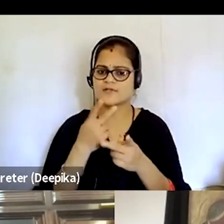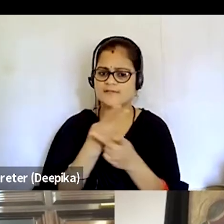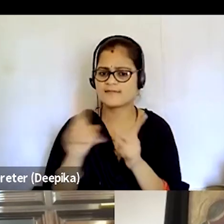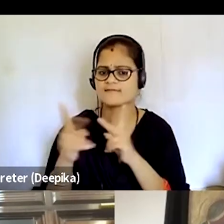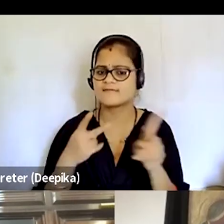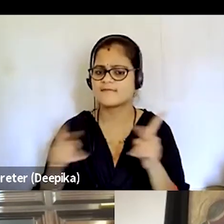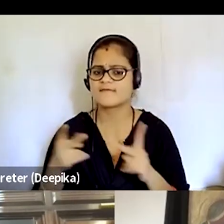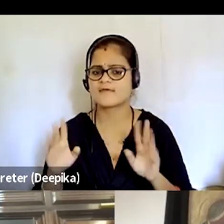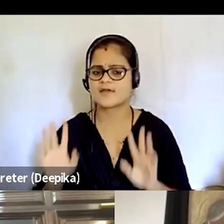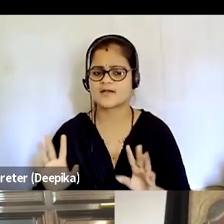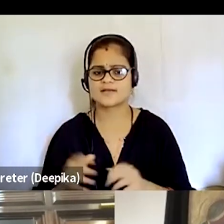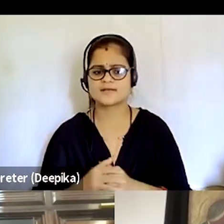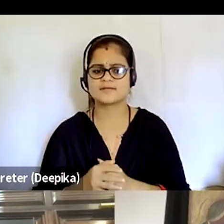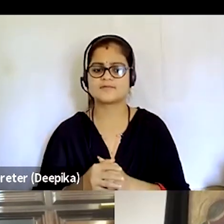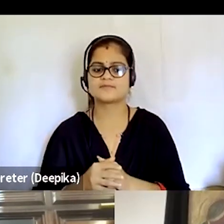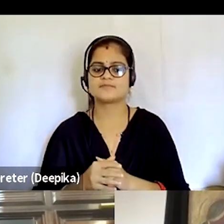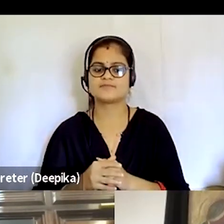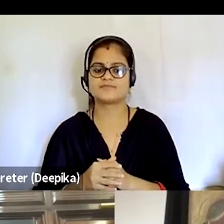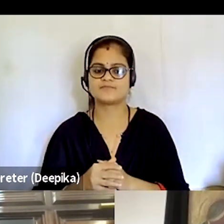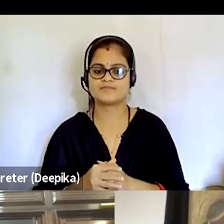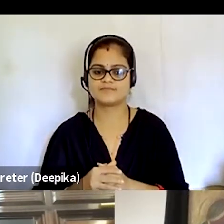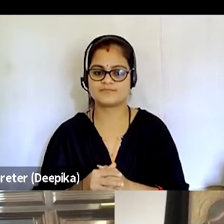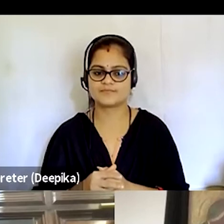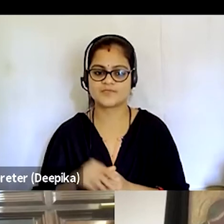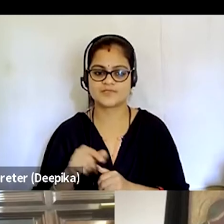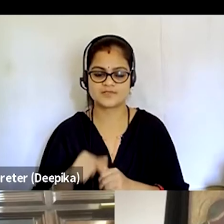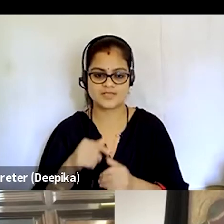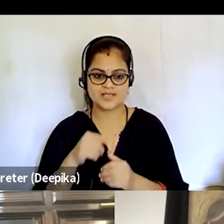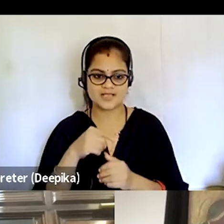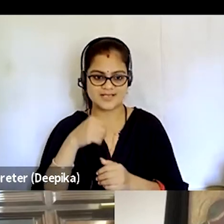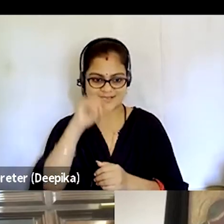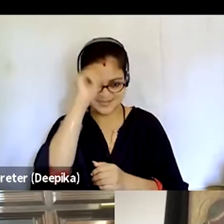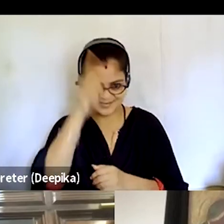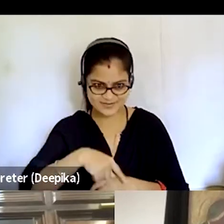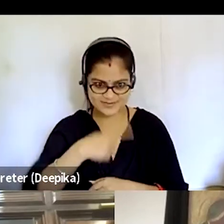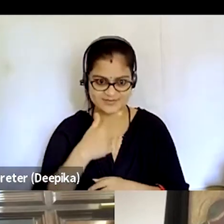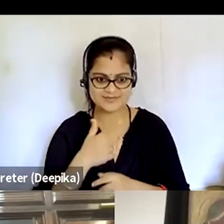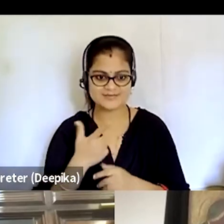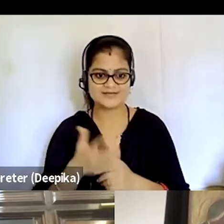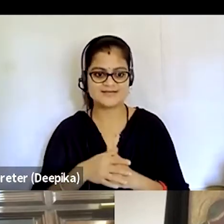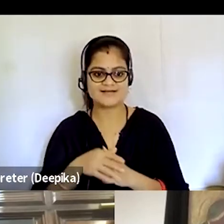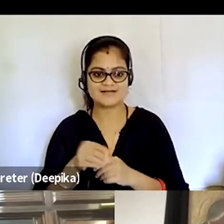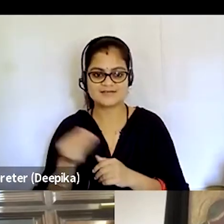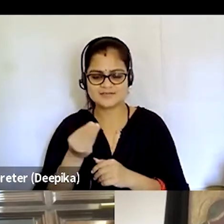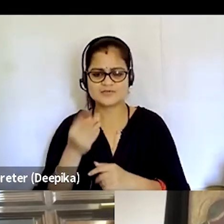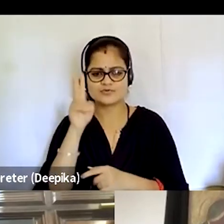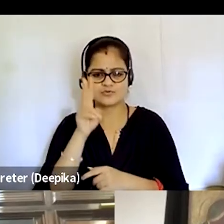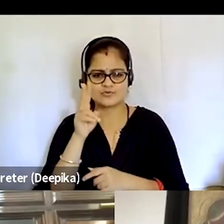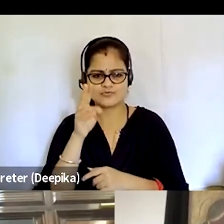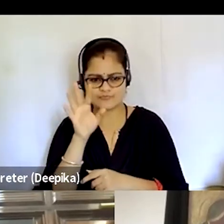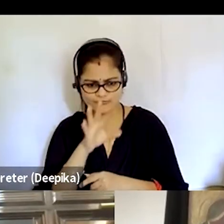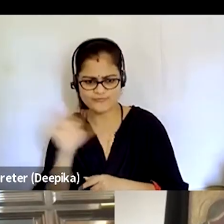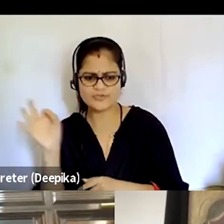And Keith Richards, after the concert in Bangalore, liked India so much, we decided to stay back for a week. Oh, And,